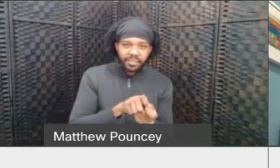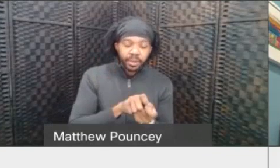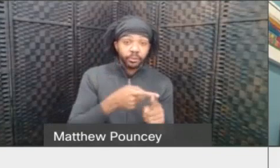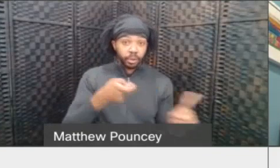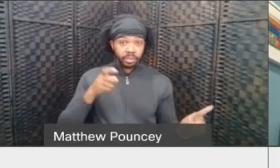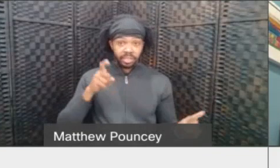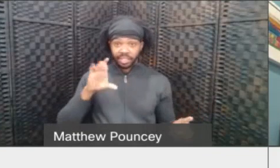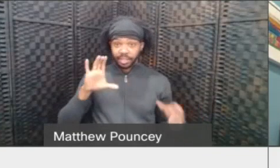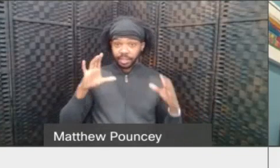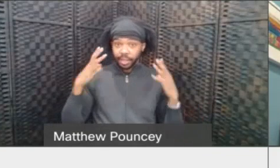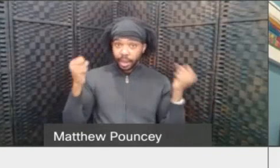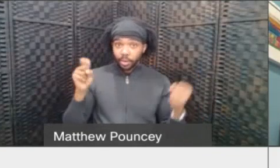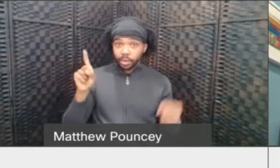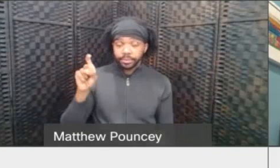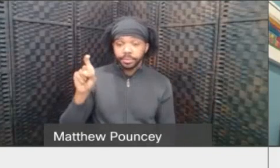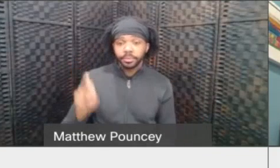DC Health?